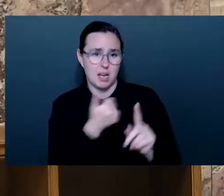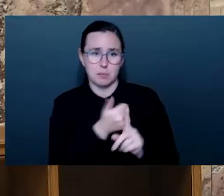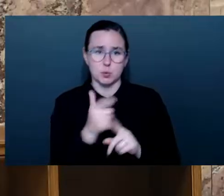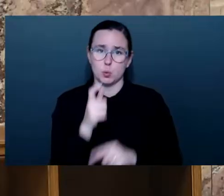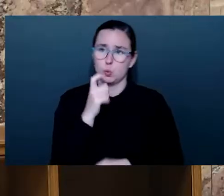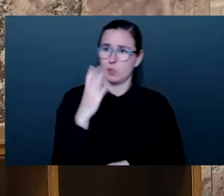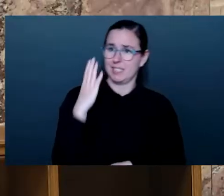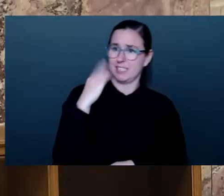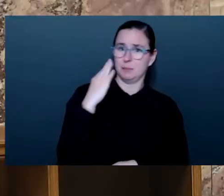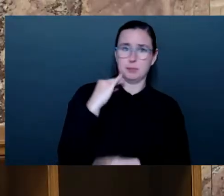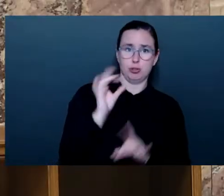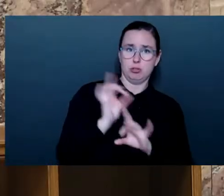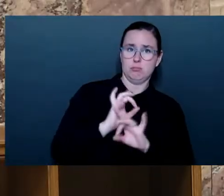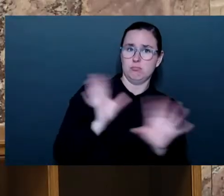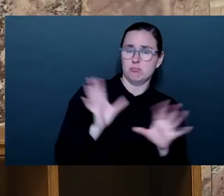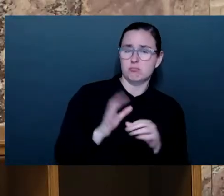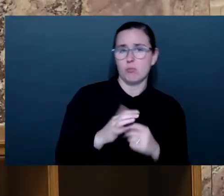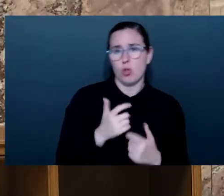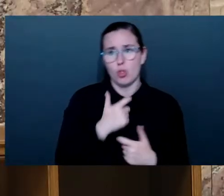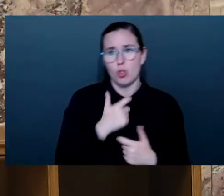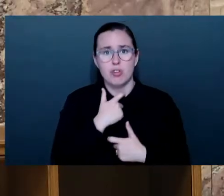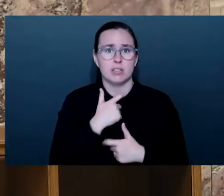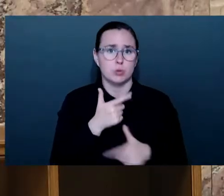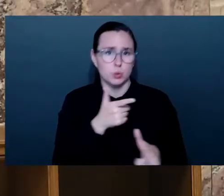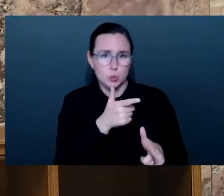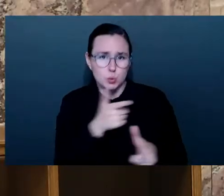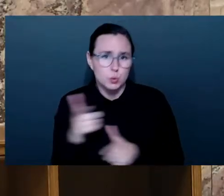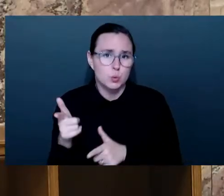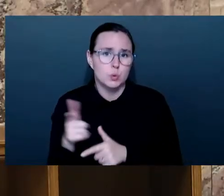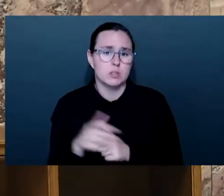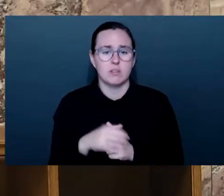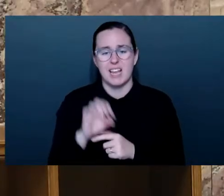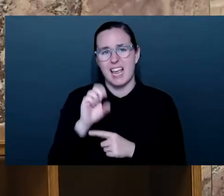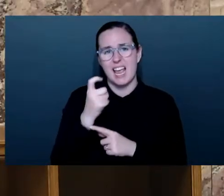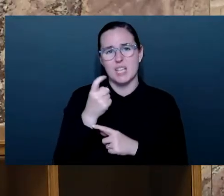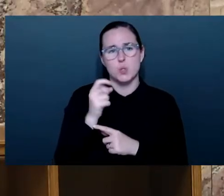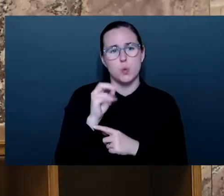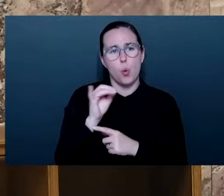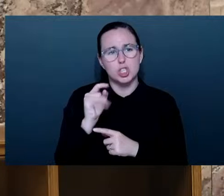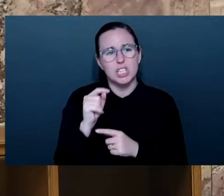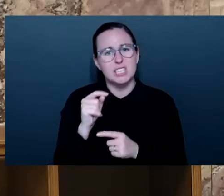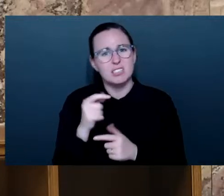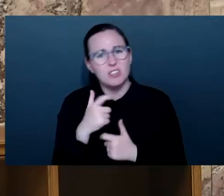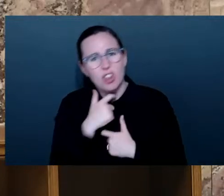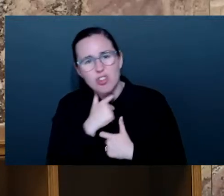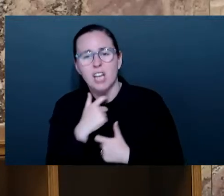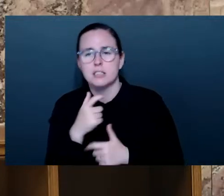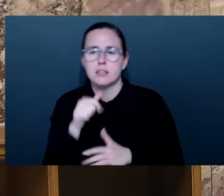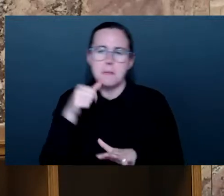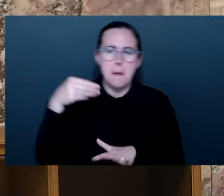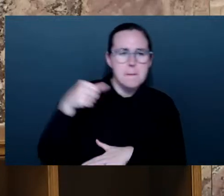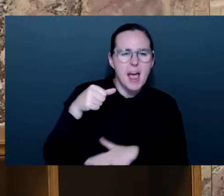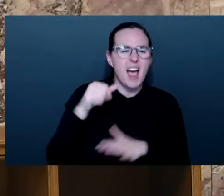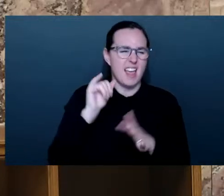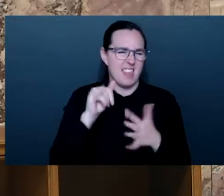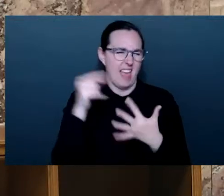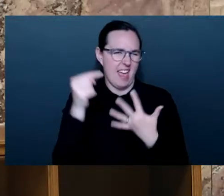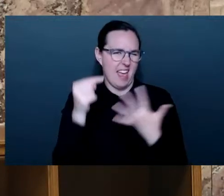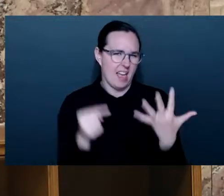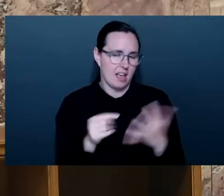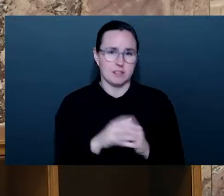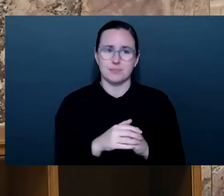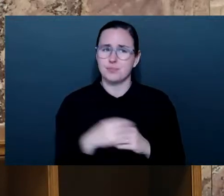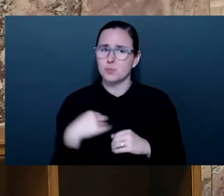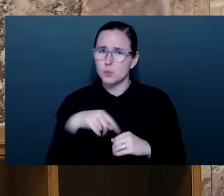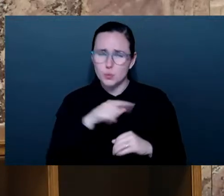in communities. We are doing everything that we can to ensure that police have the tools that they